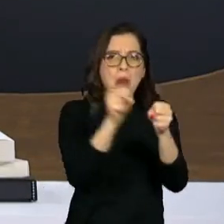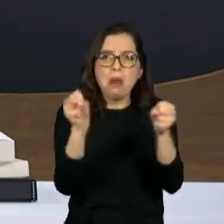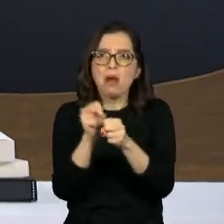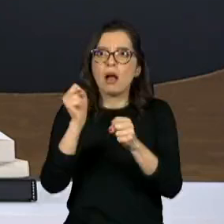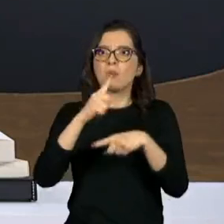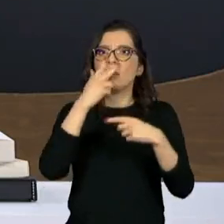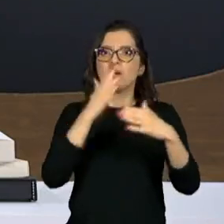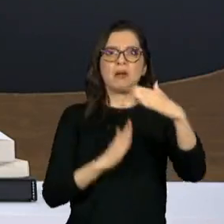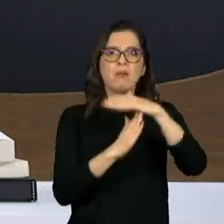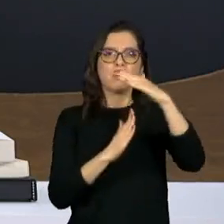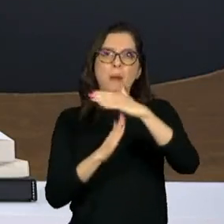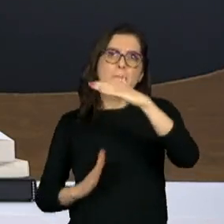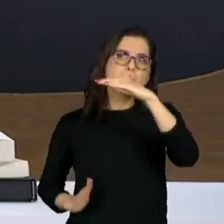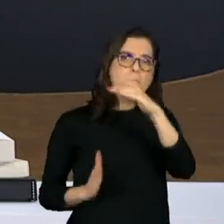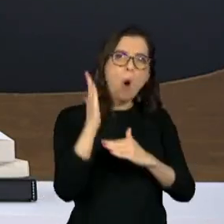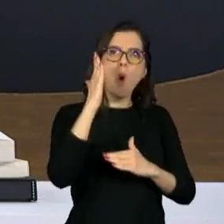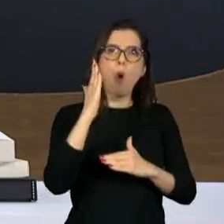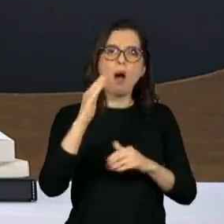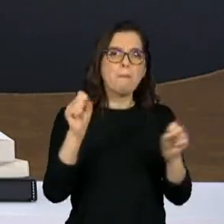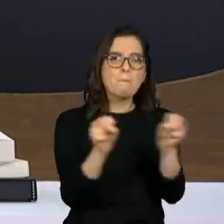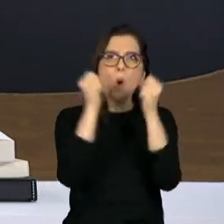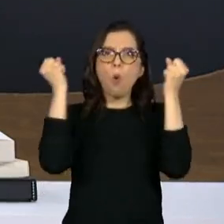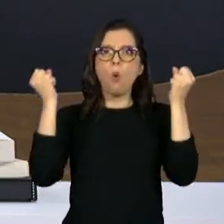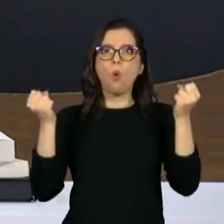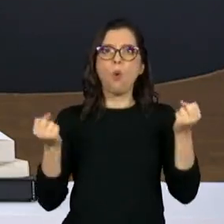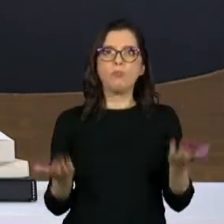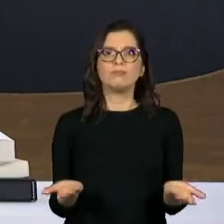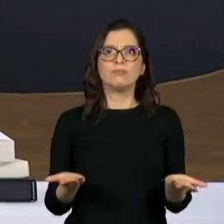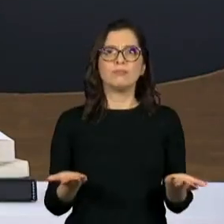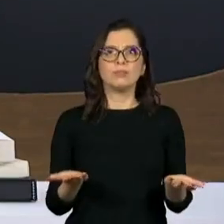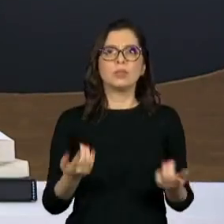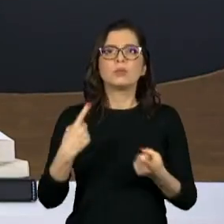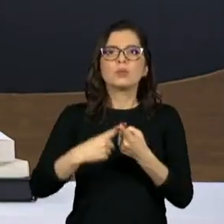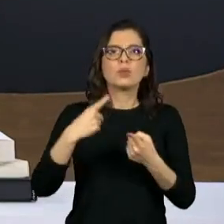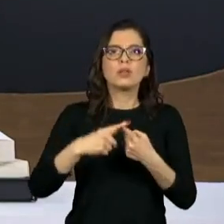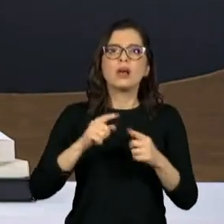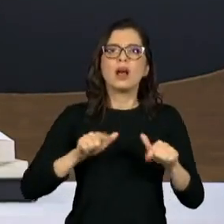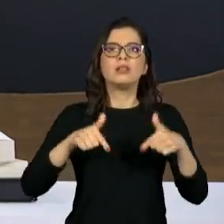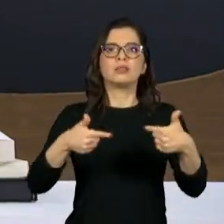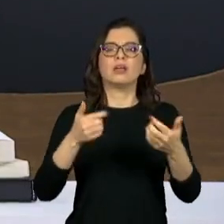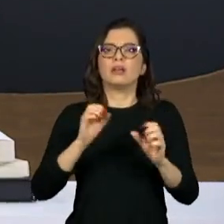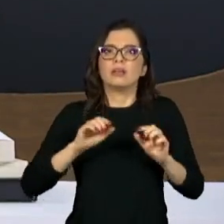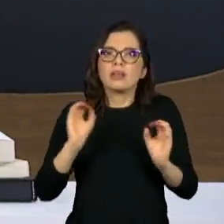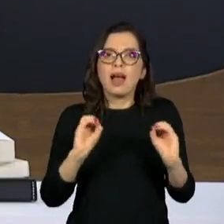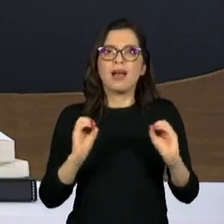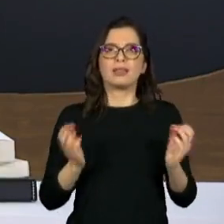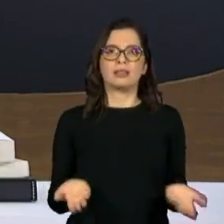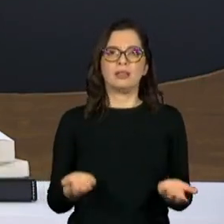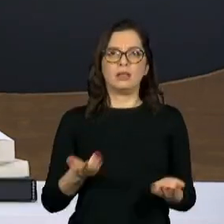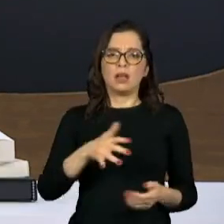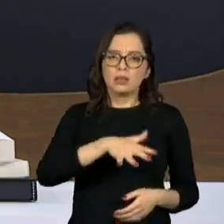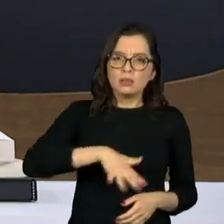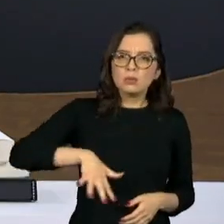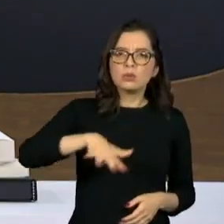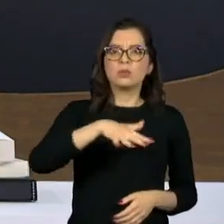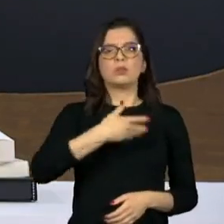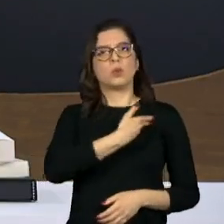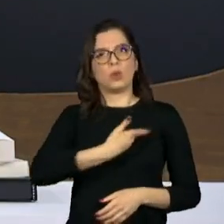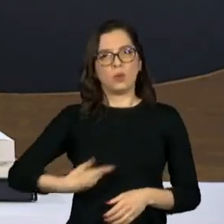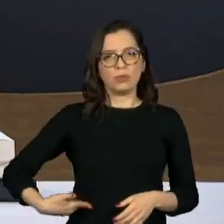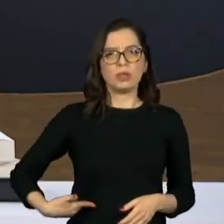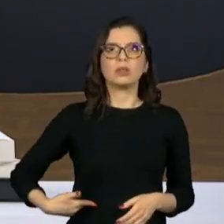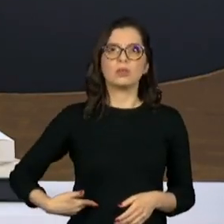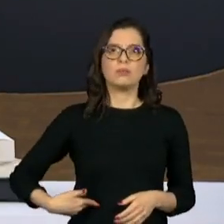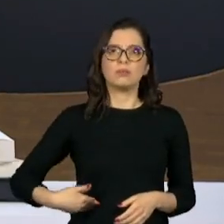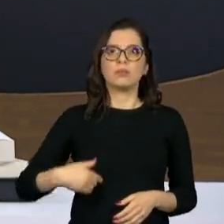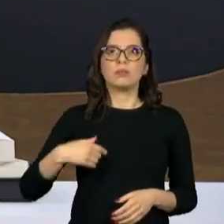totalmente esgarçados, explodidos, e tem algo que se possa fazer no campo do poder público para evitar que o ressentimento da